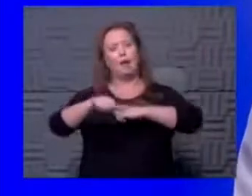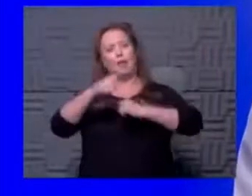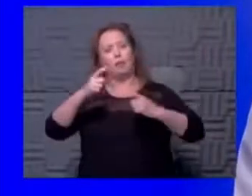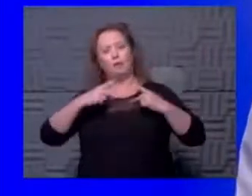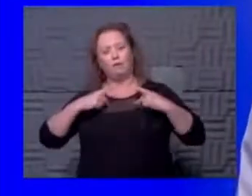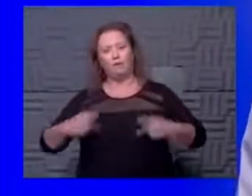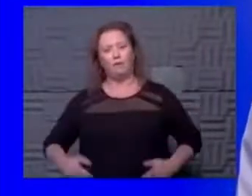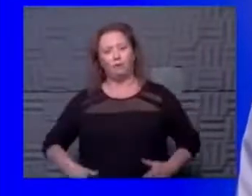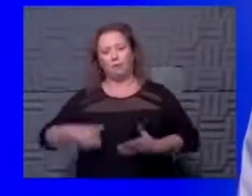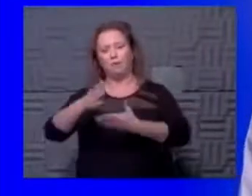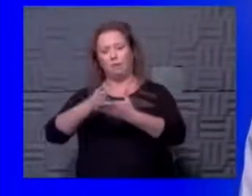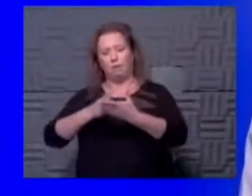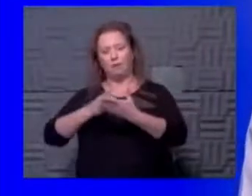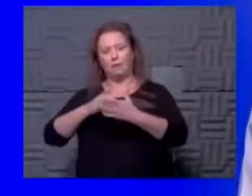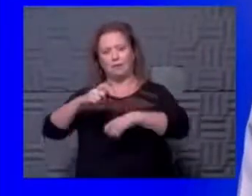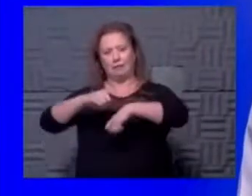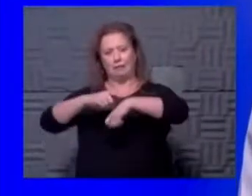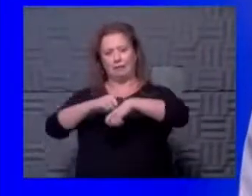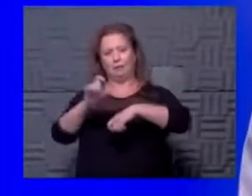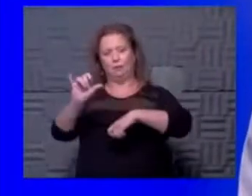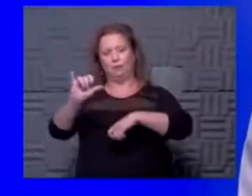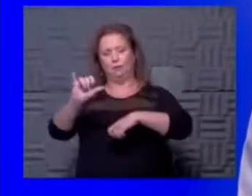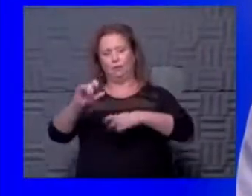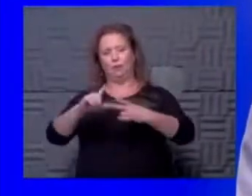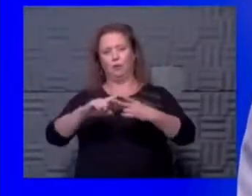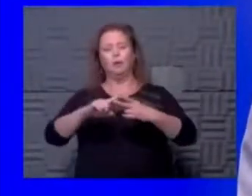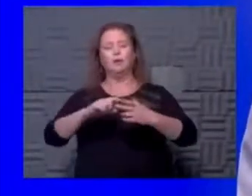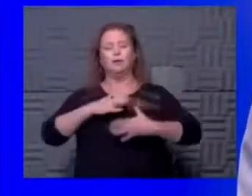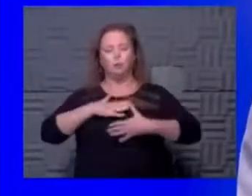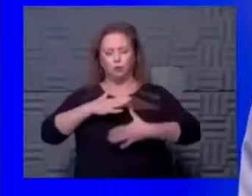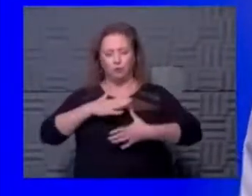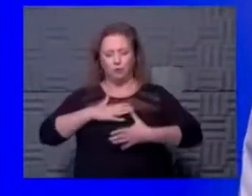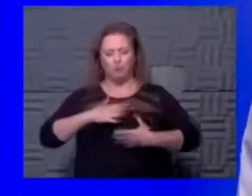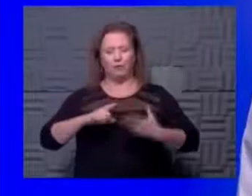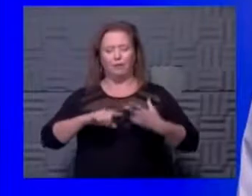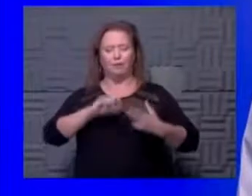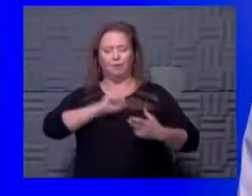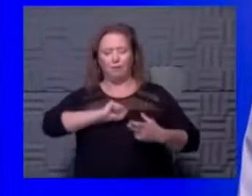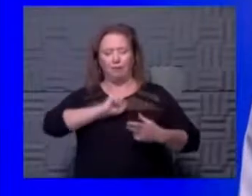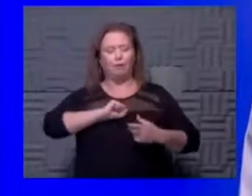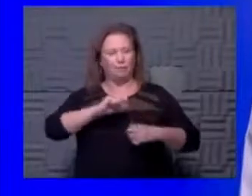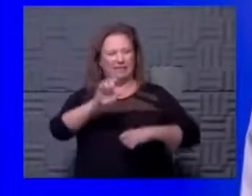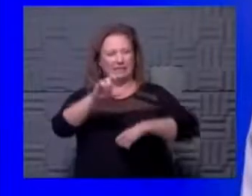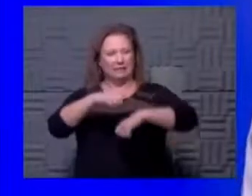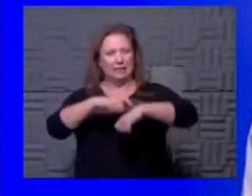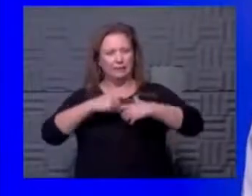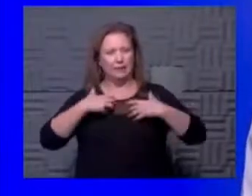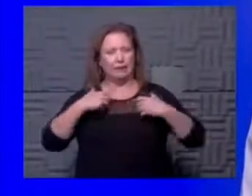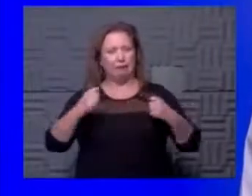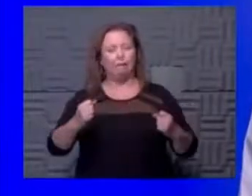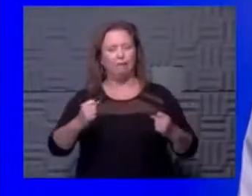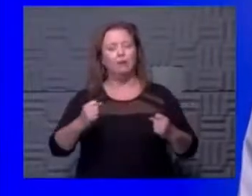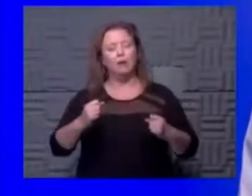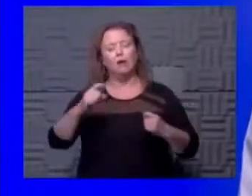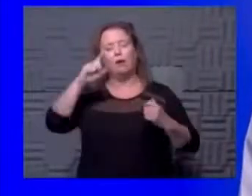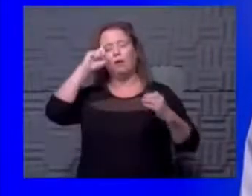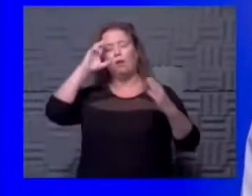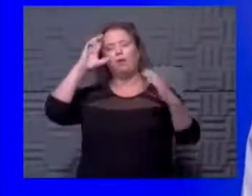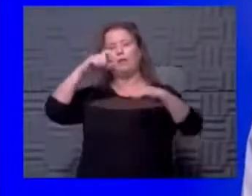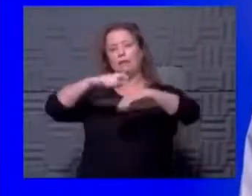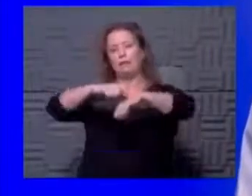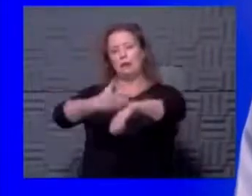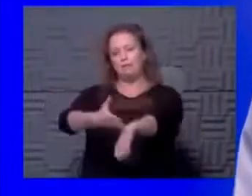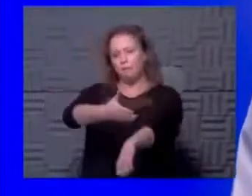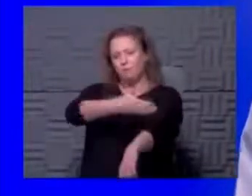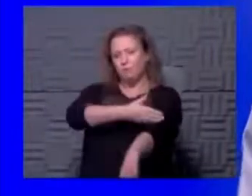physical aspects may take time, such as shortness of breath or cough. Hopefully in time it will resolve and